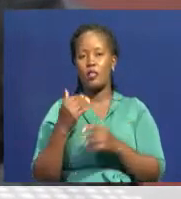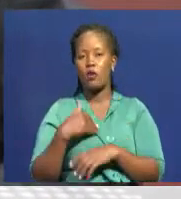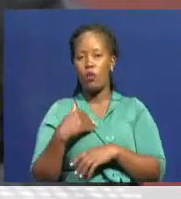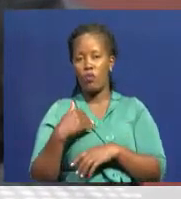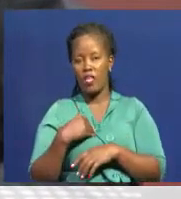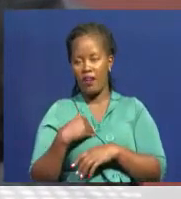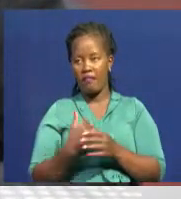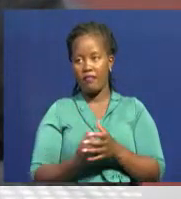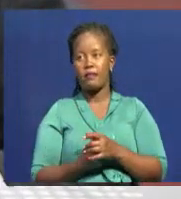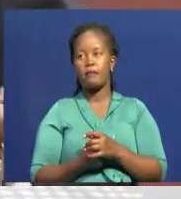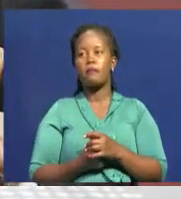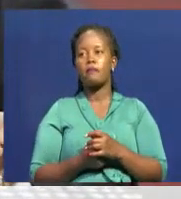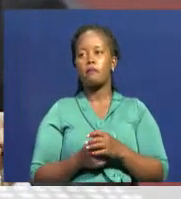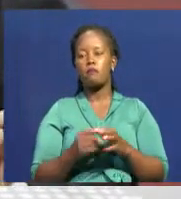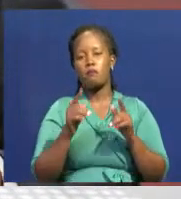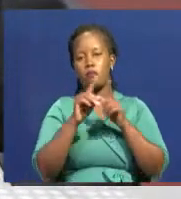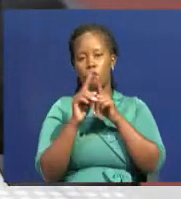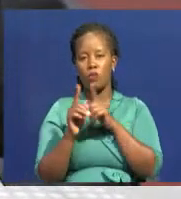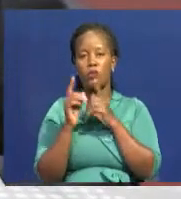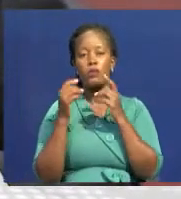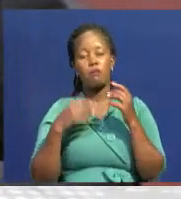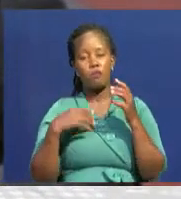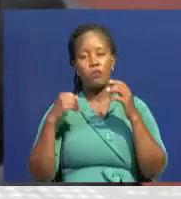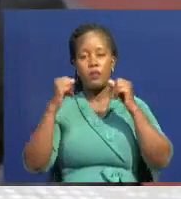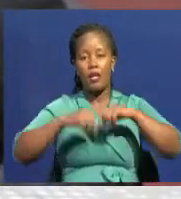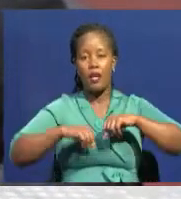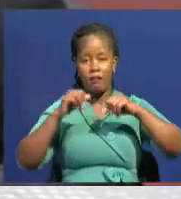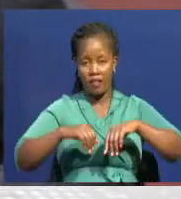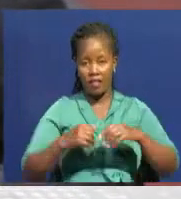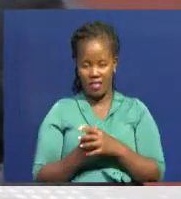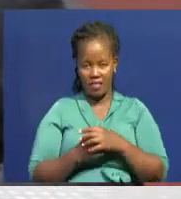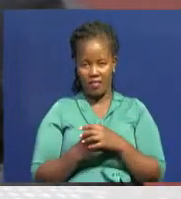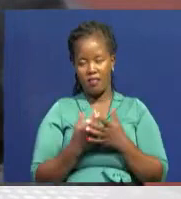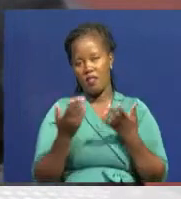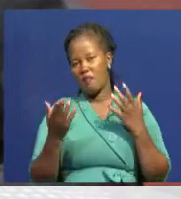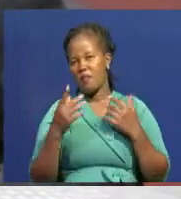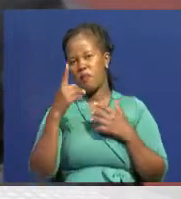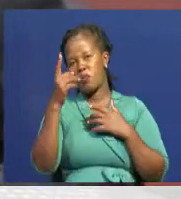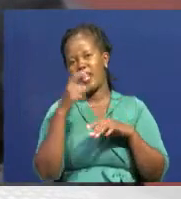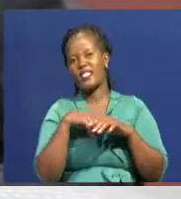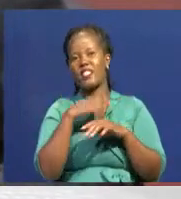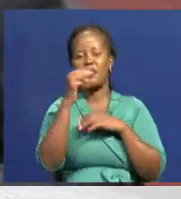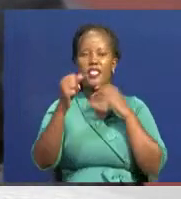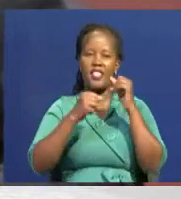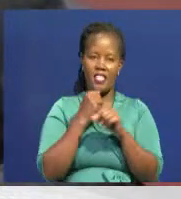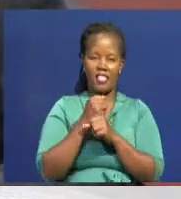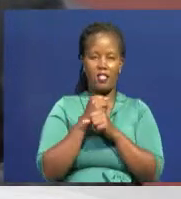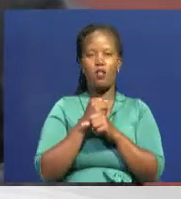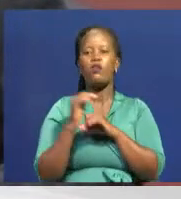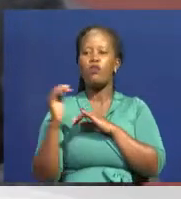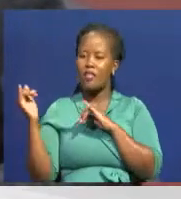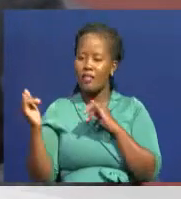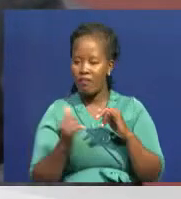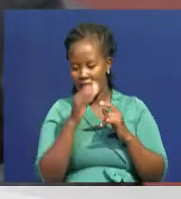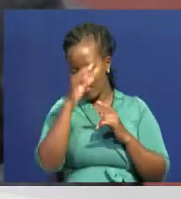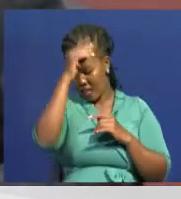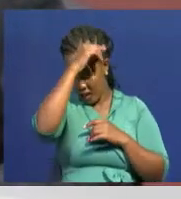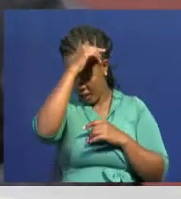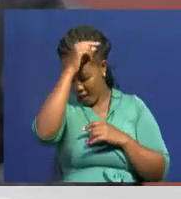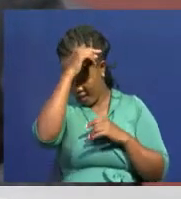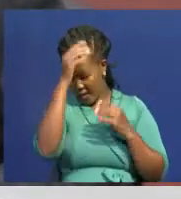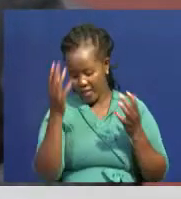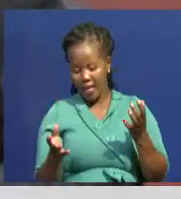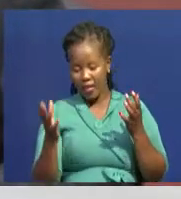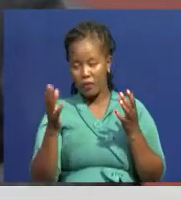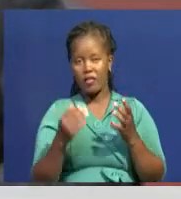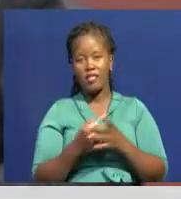like we've agreed with them once in a year they'll be inviting our graduates just to